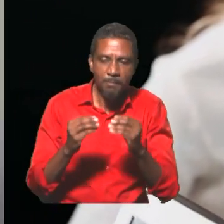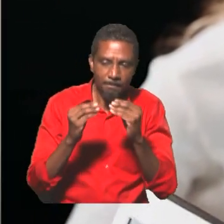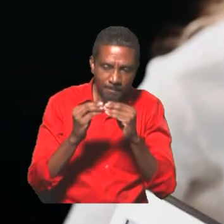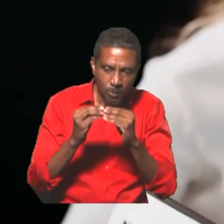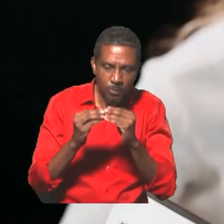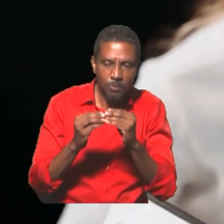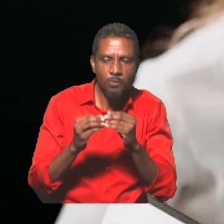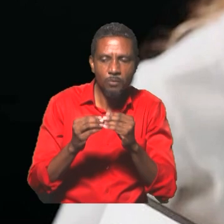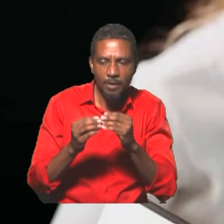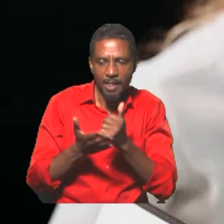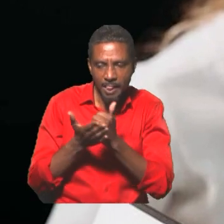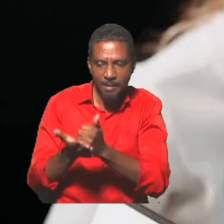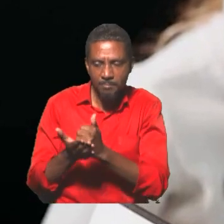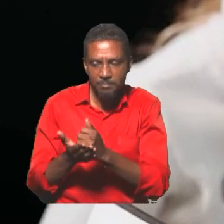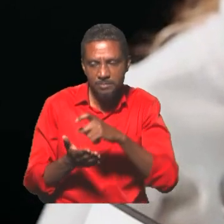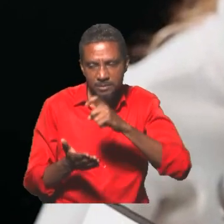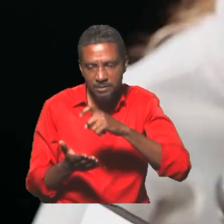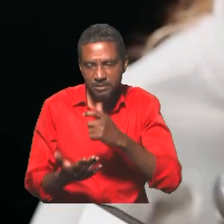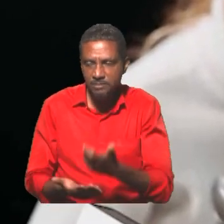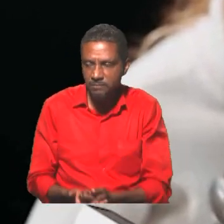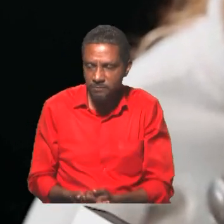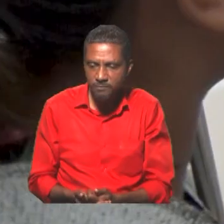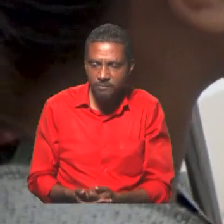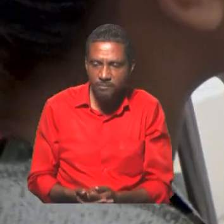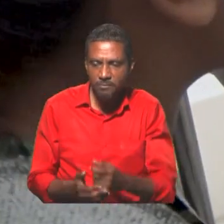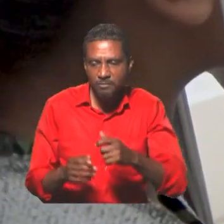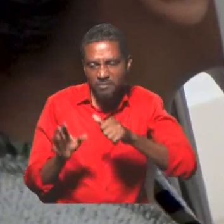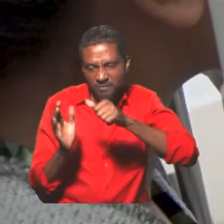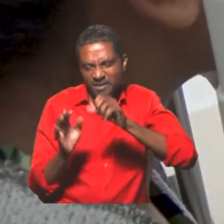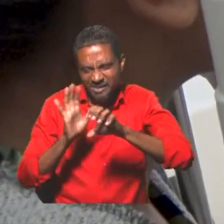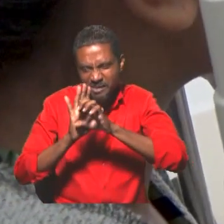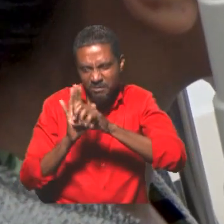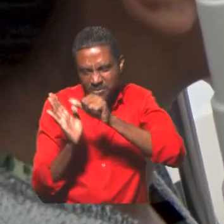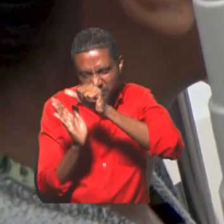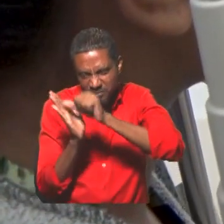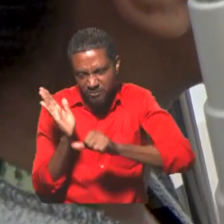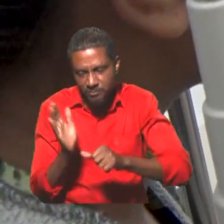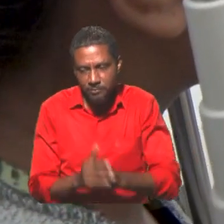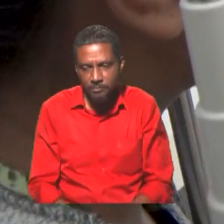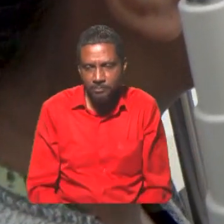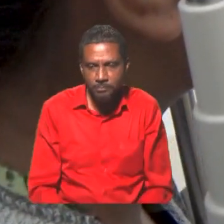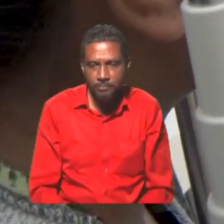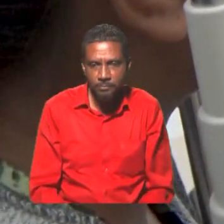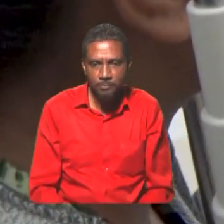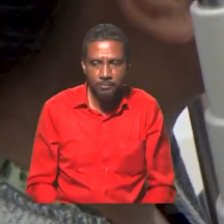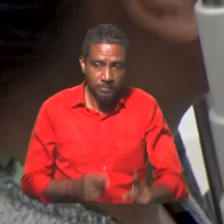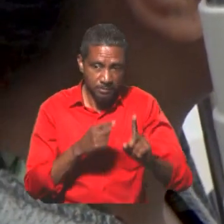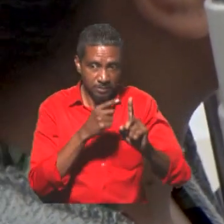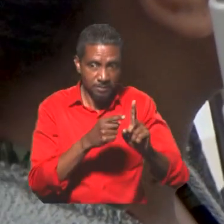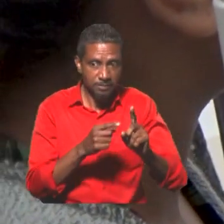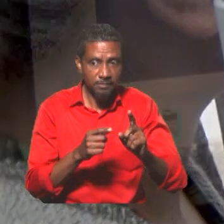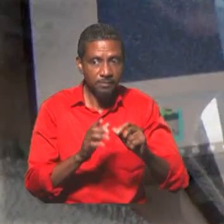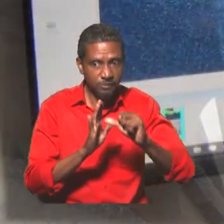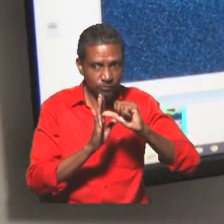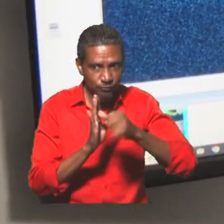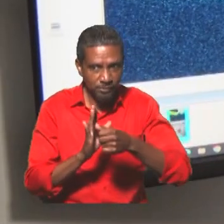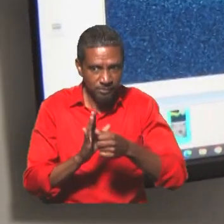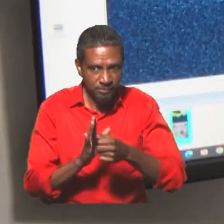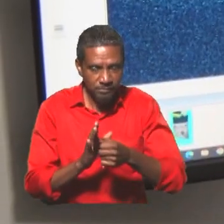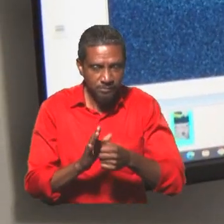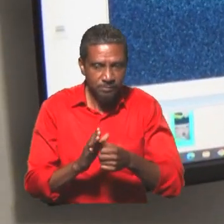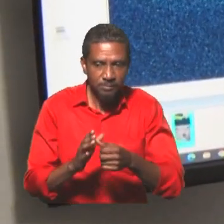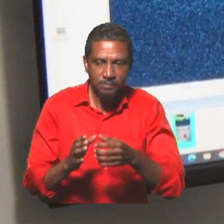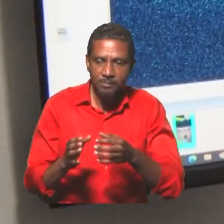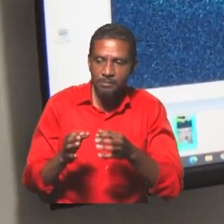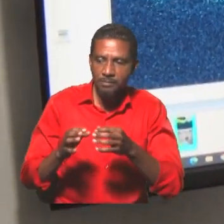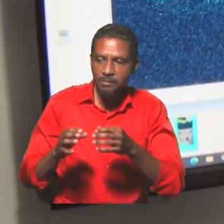treatment will be needed in terms of like surgeries. He stresses the severity of the disease is dependent on how one